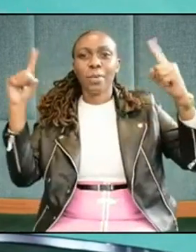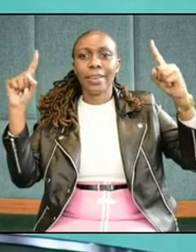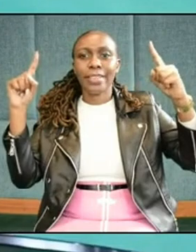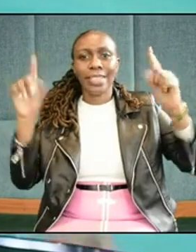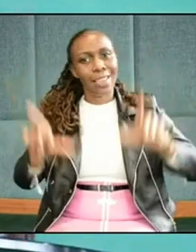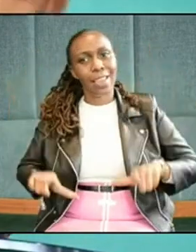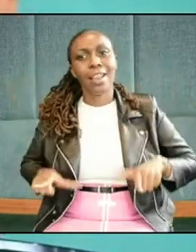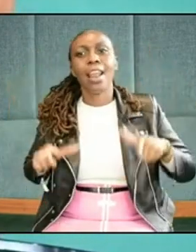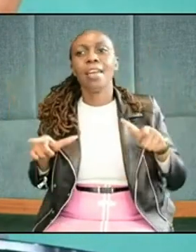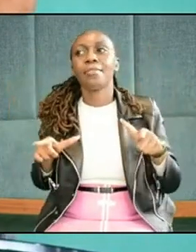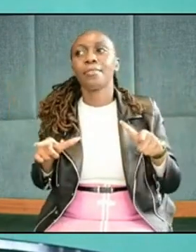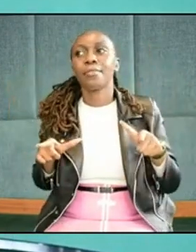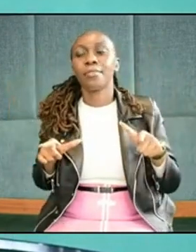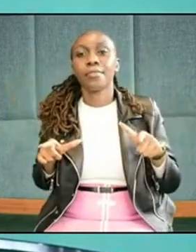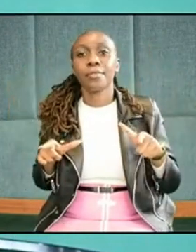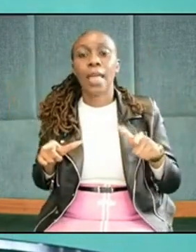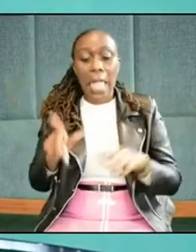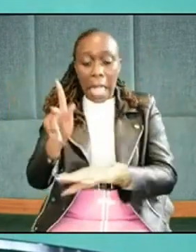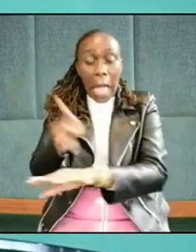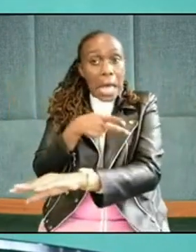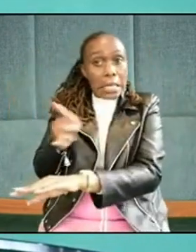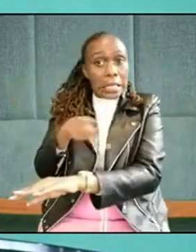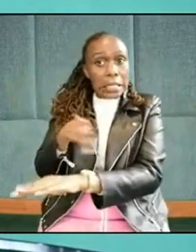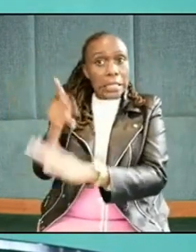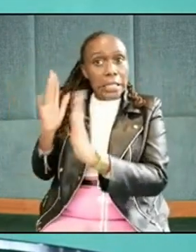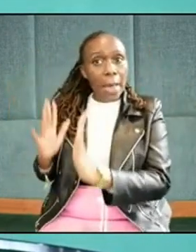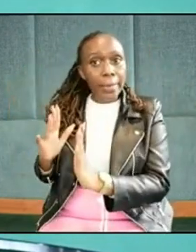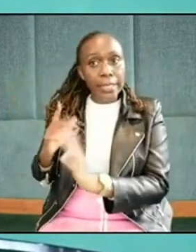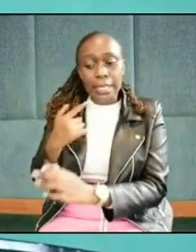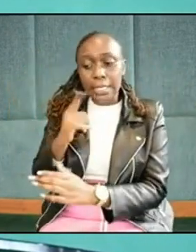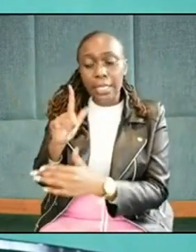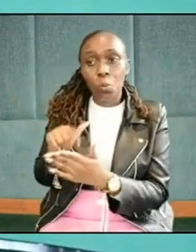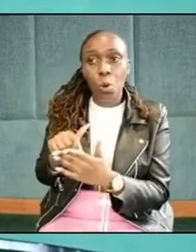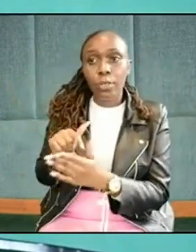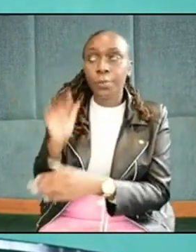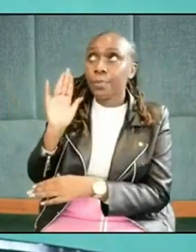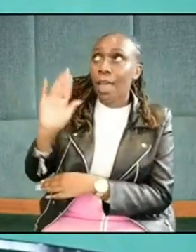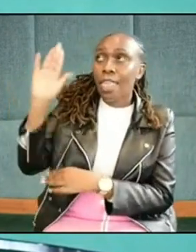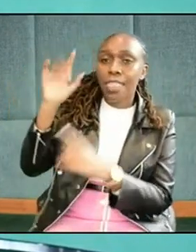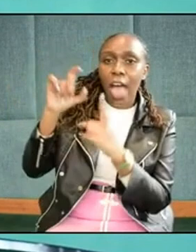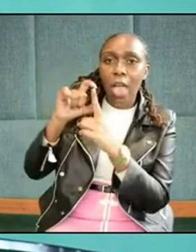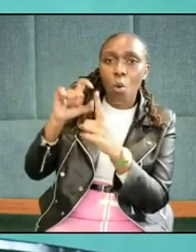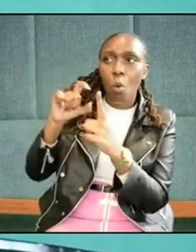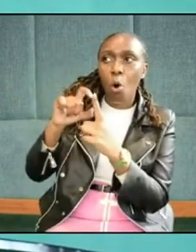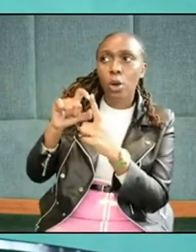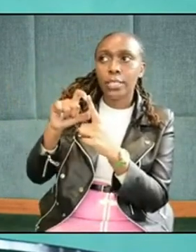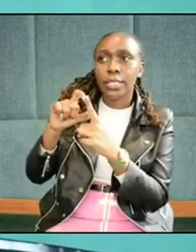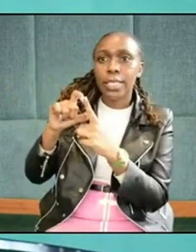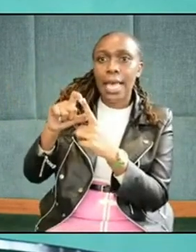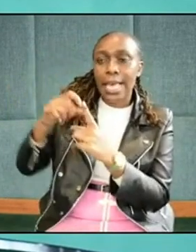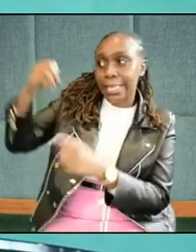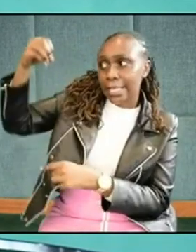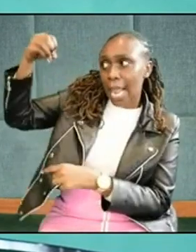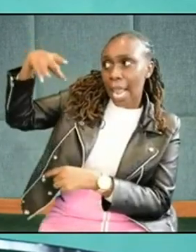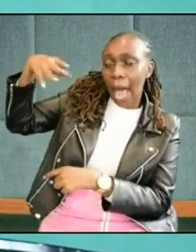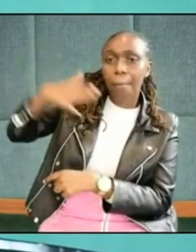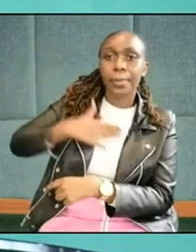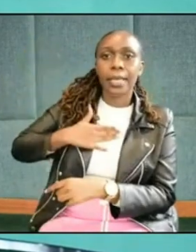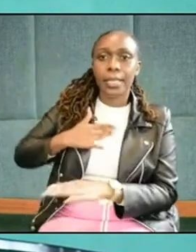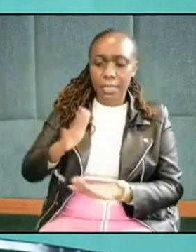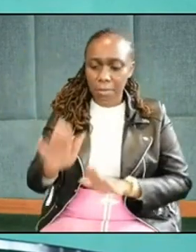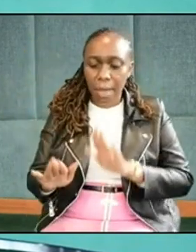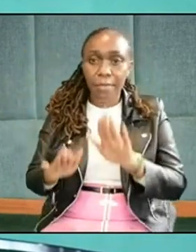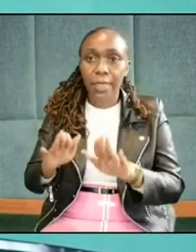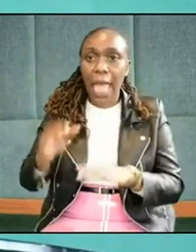life. The psalmist says, thy word is a lamp unto my feet and